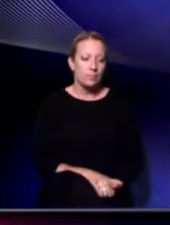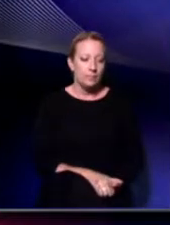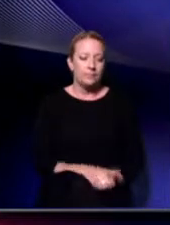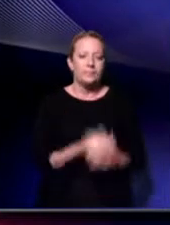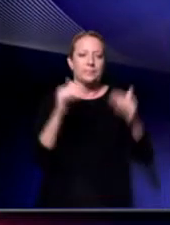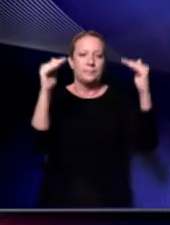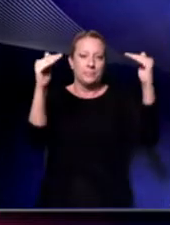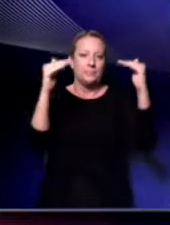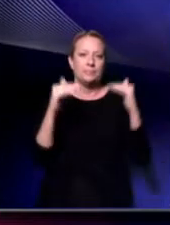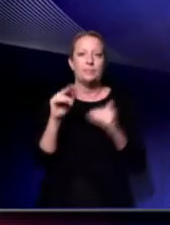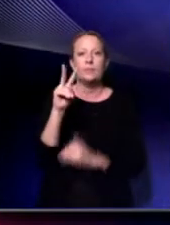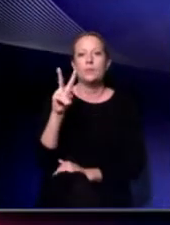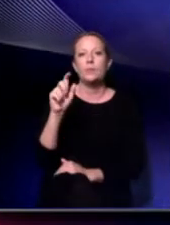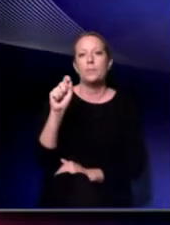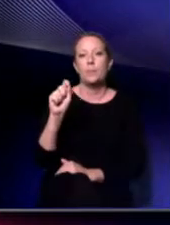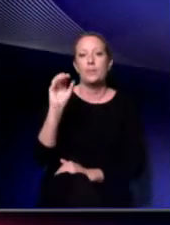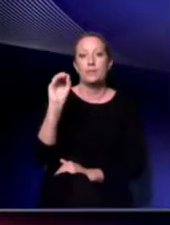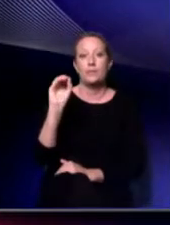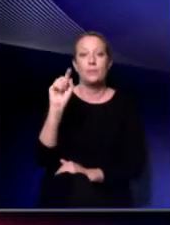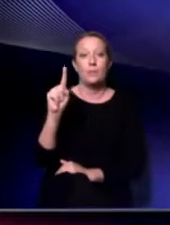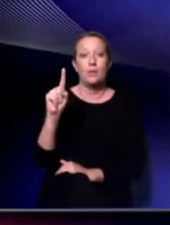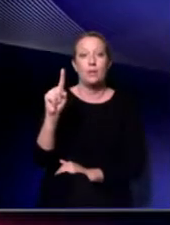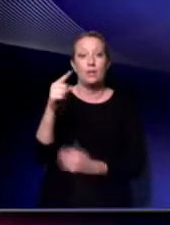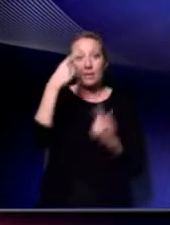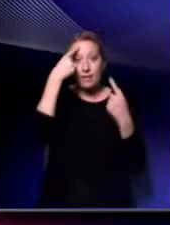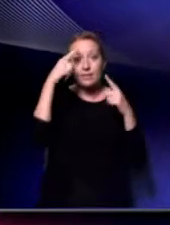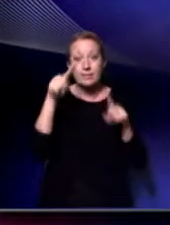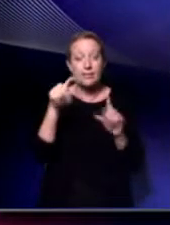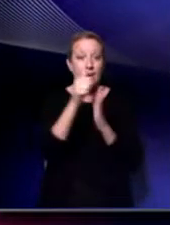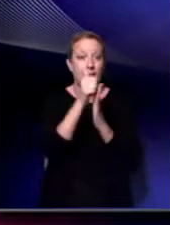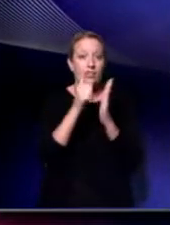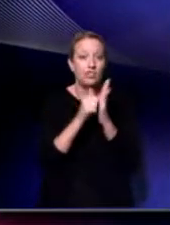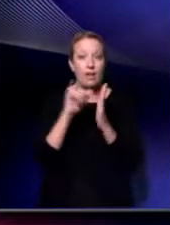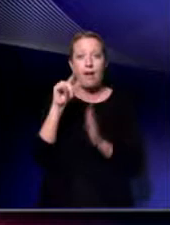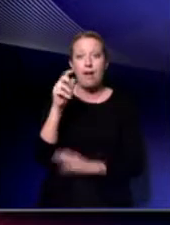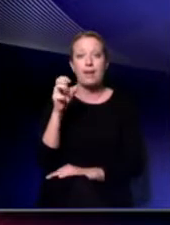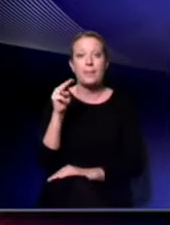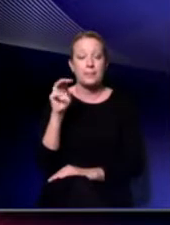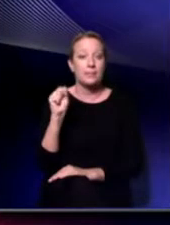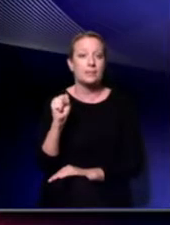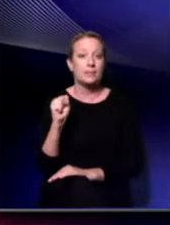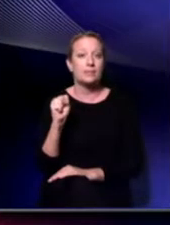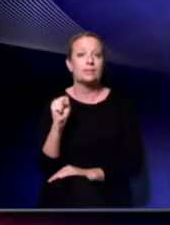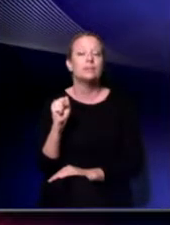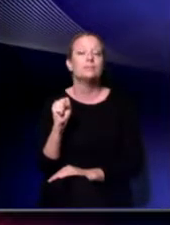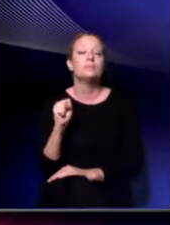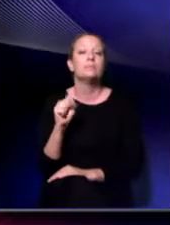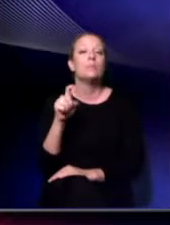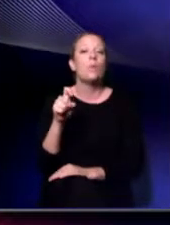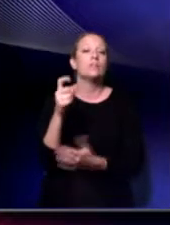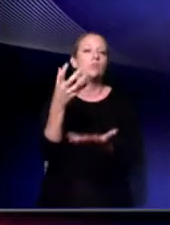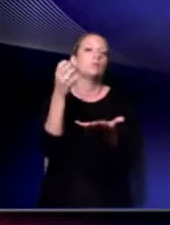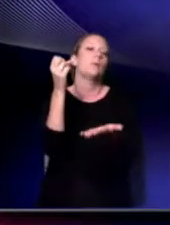Items up, 2.01, consent agenda items. Approval to the consent agenda.